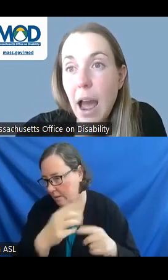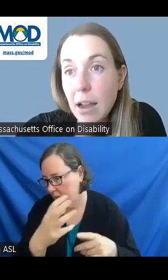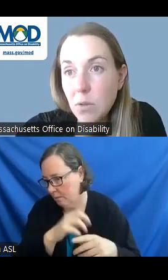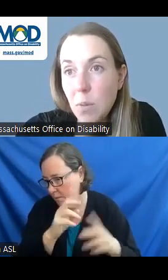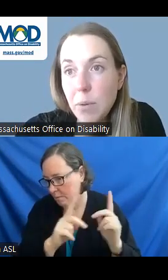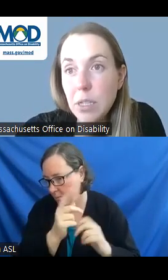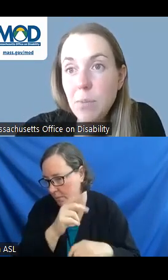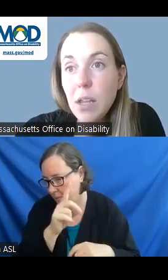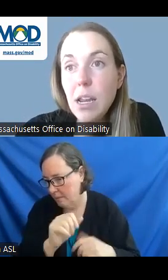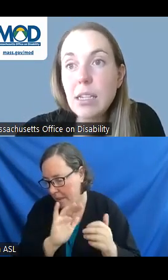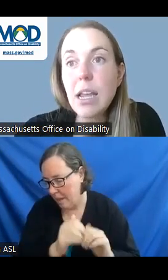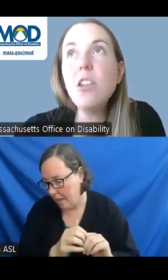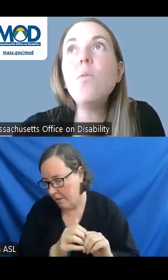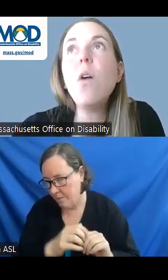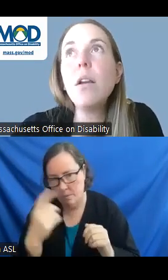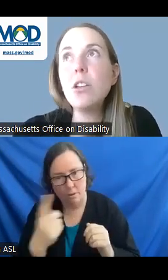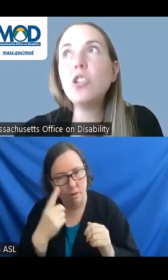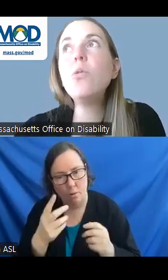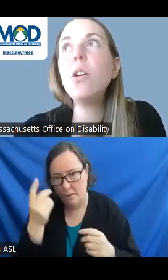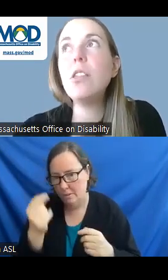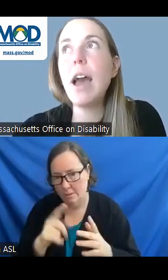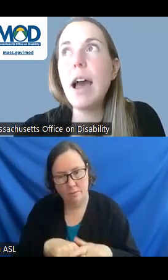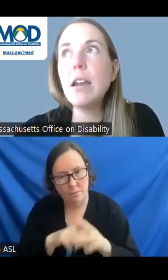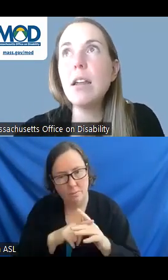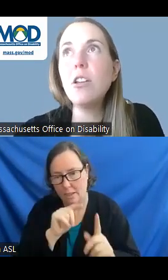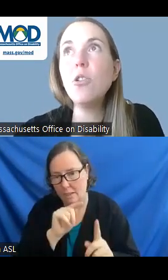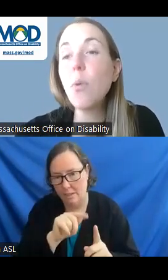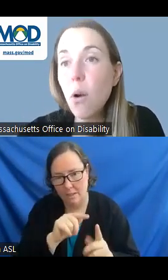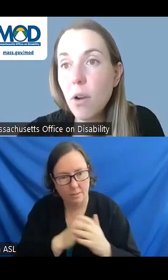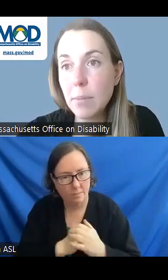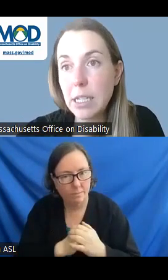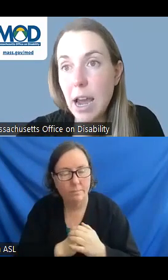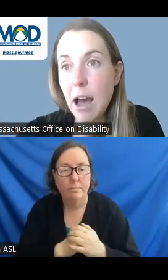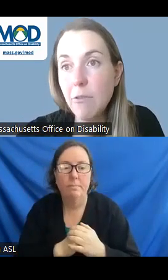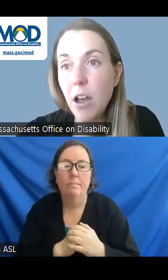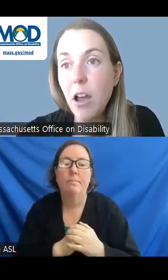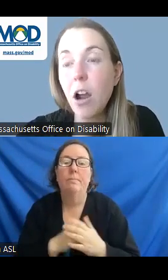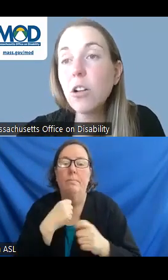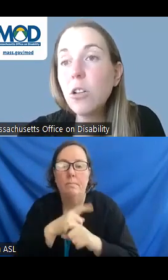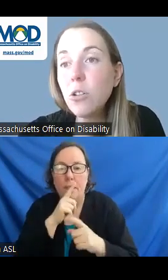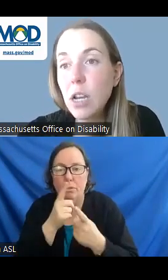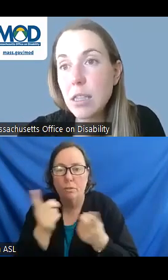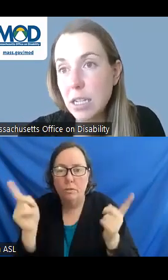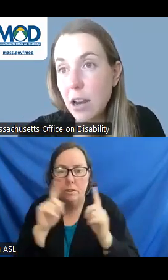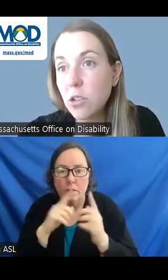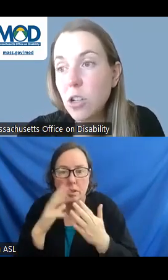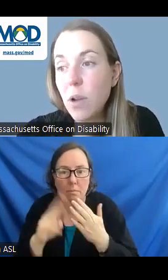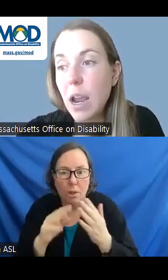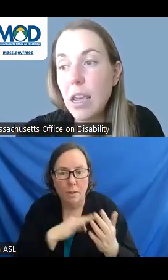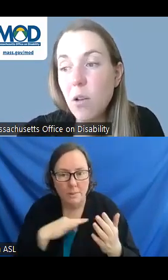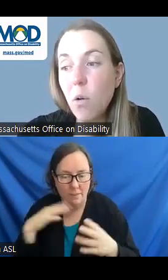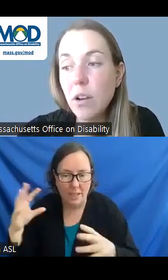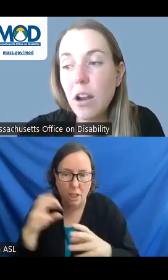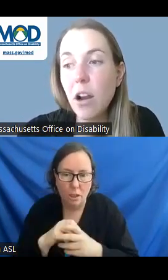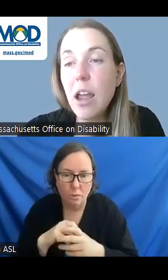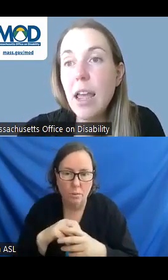about access for people with disabilities, and you want to make sure that your program staff are including the Title II